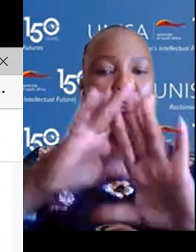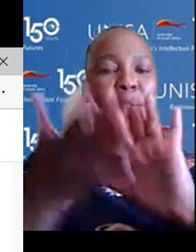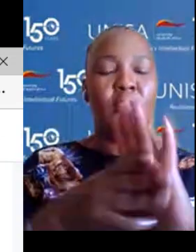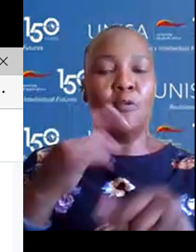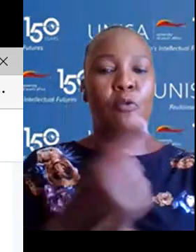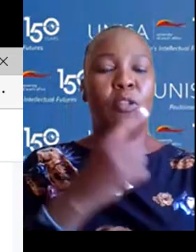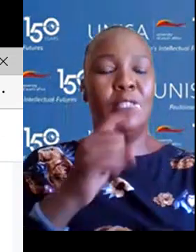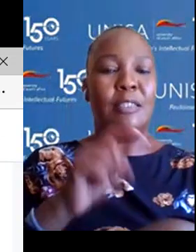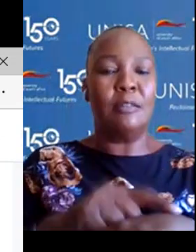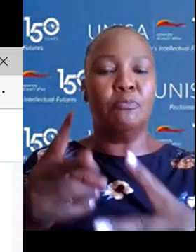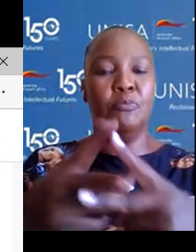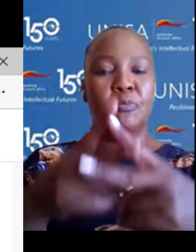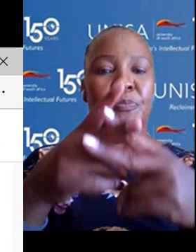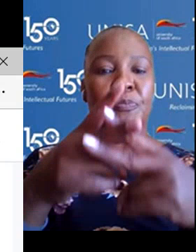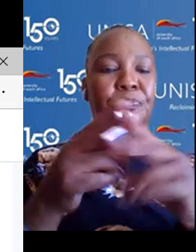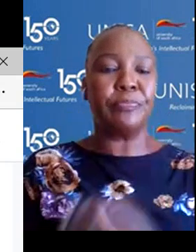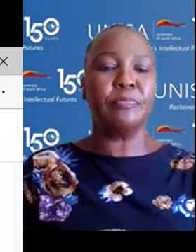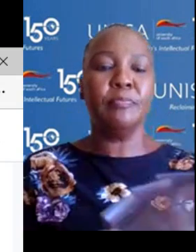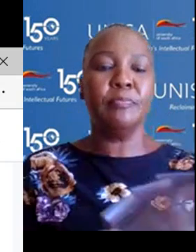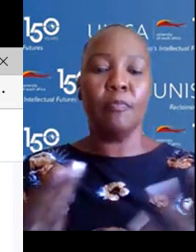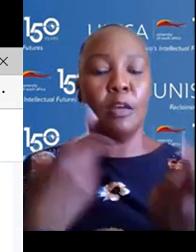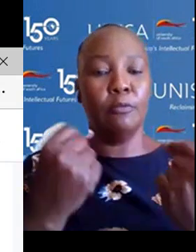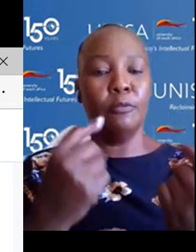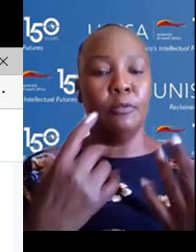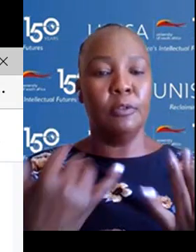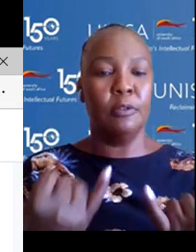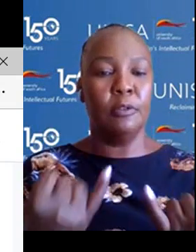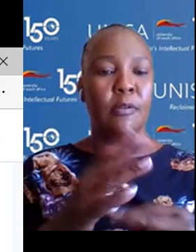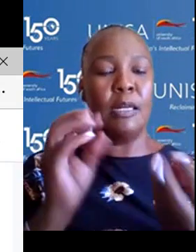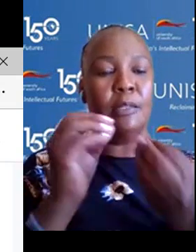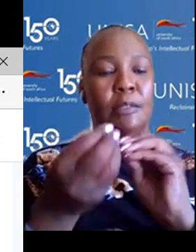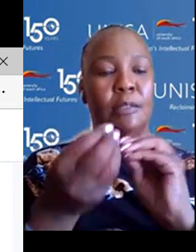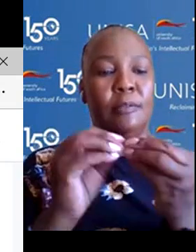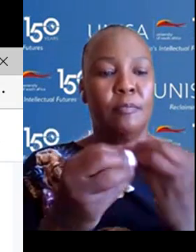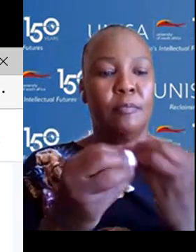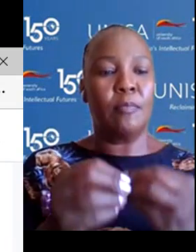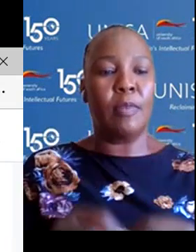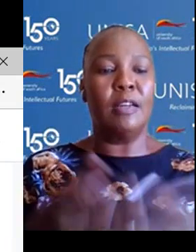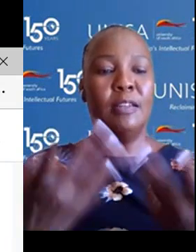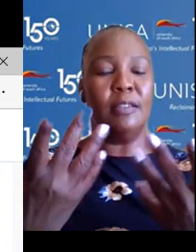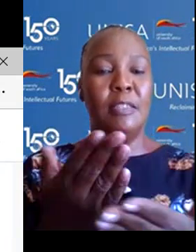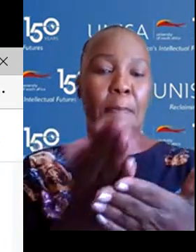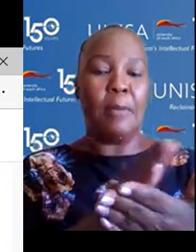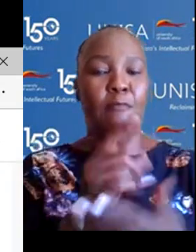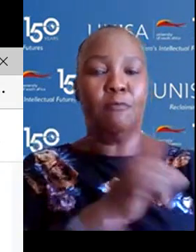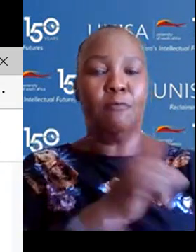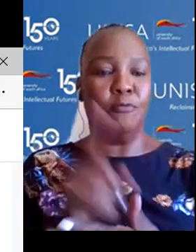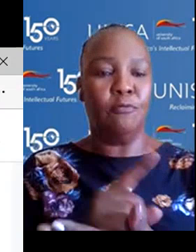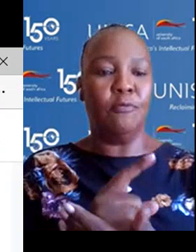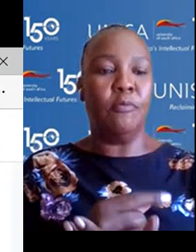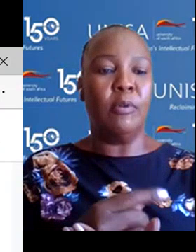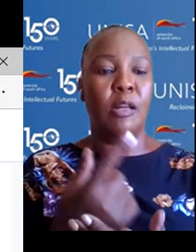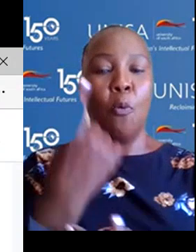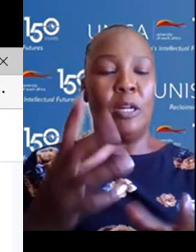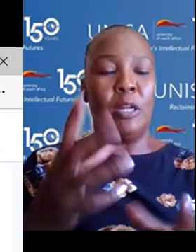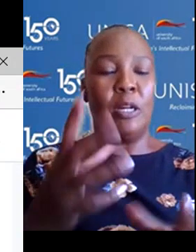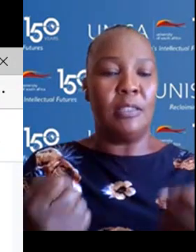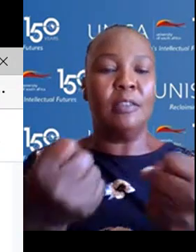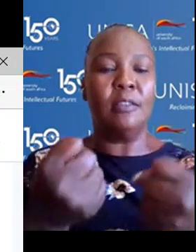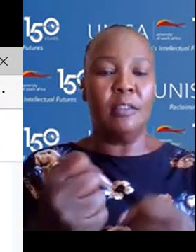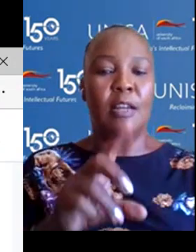very difficult. So what we do is we've created these sites or these pages for you. And here is OneDrive. So